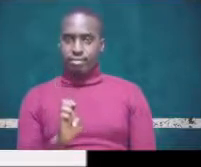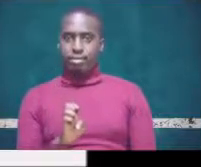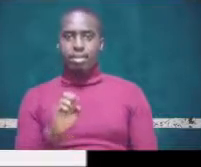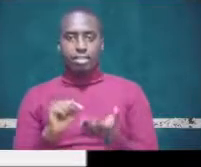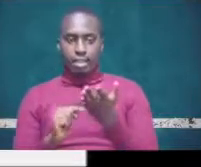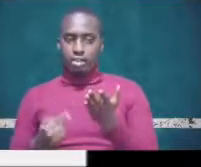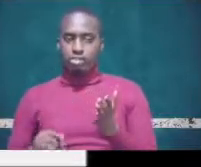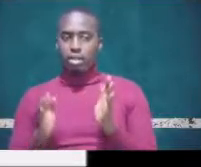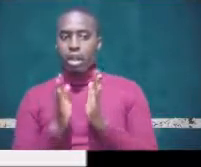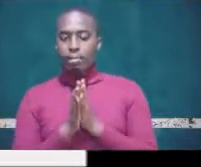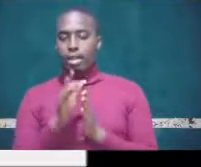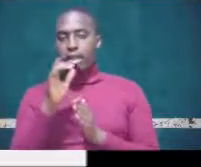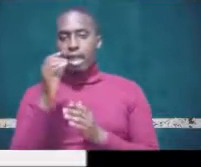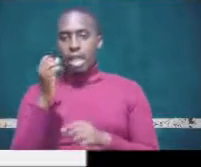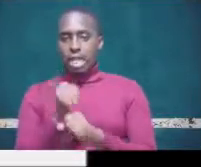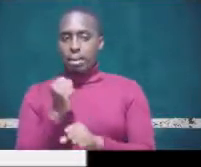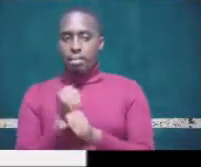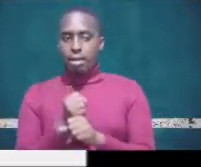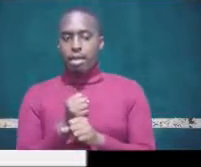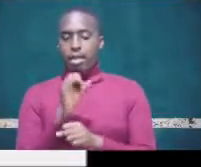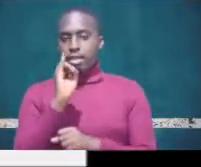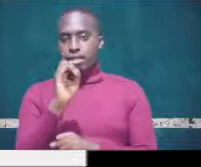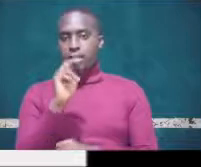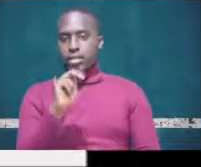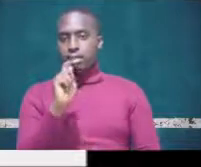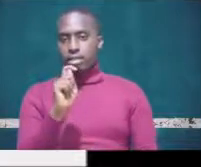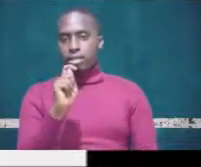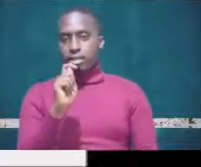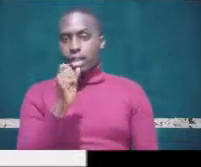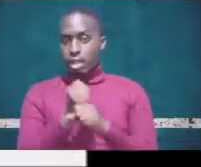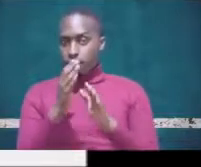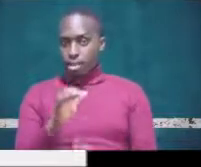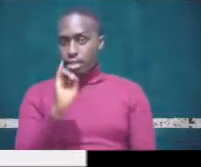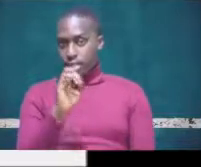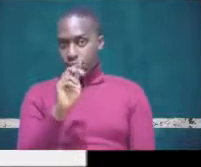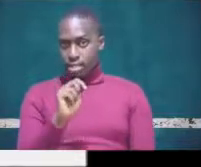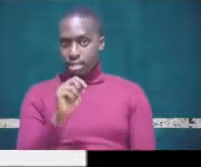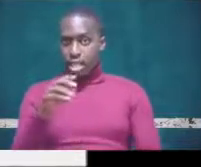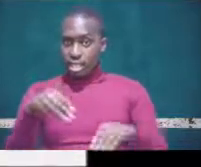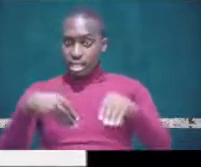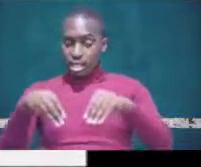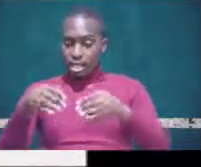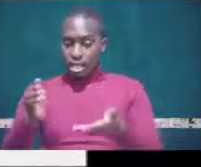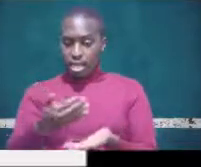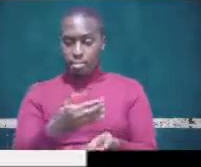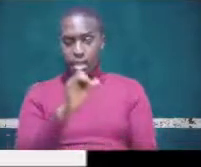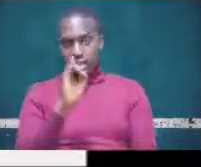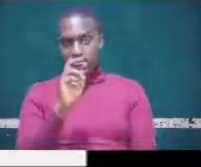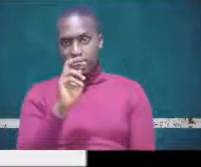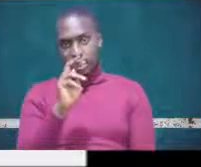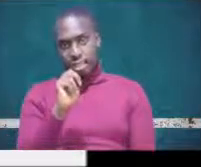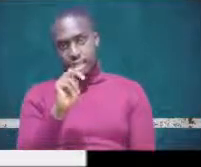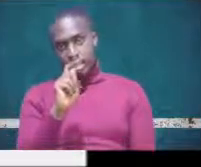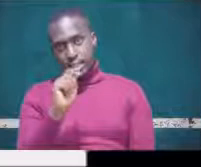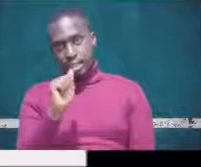about intermediate technology. So now we are beginning with capital-intensive technology or